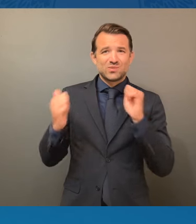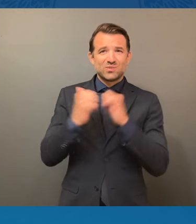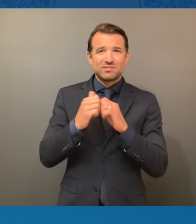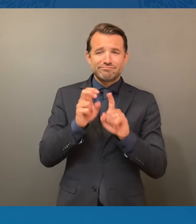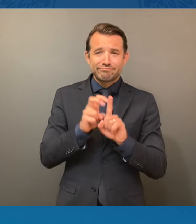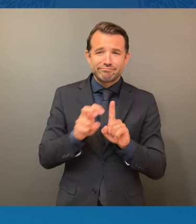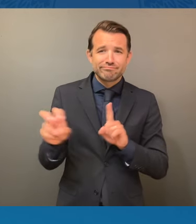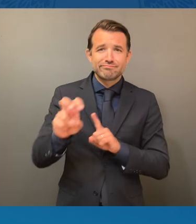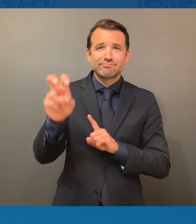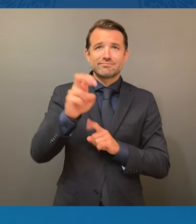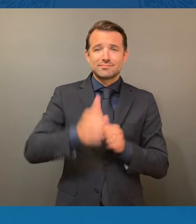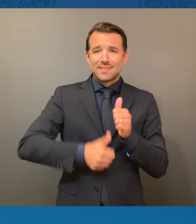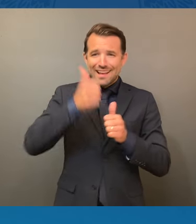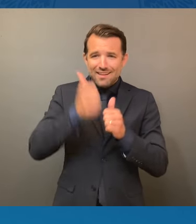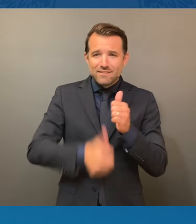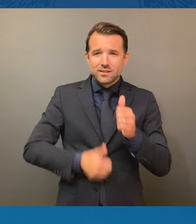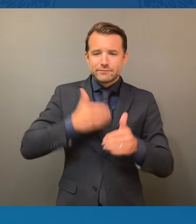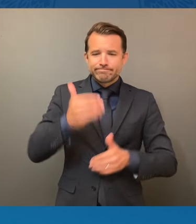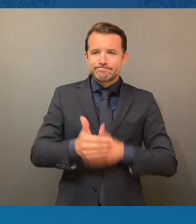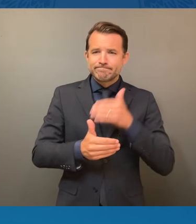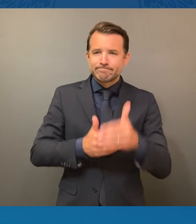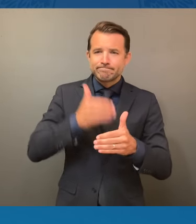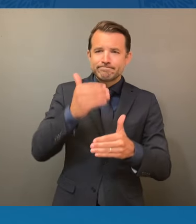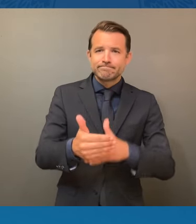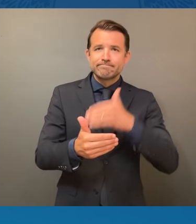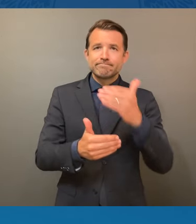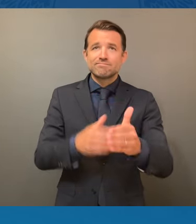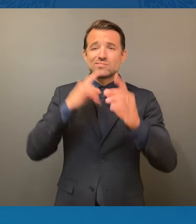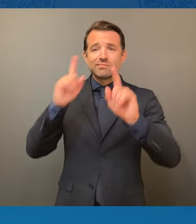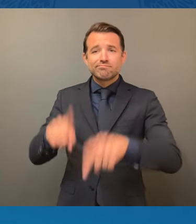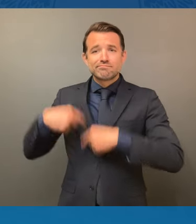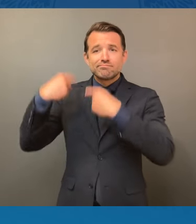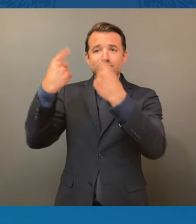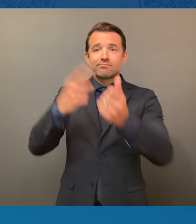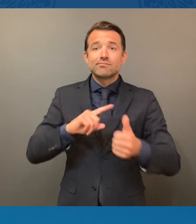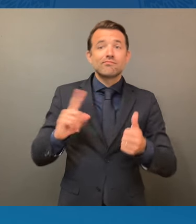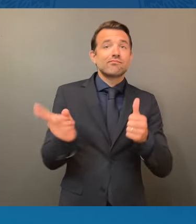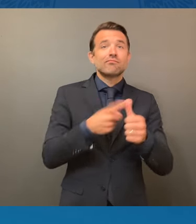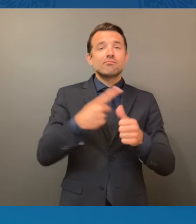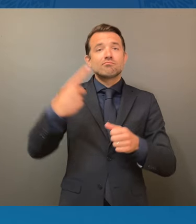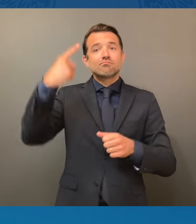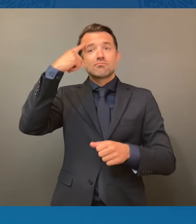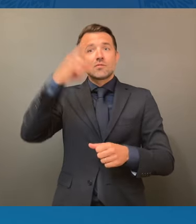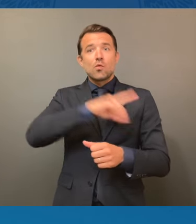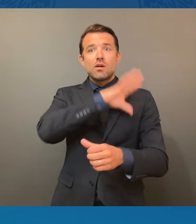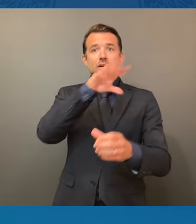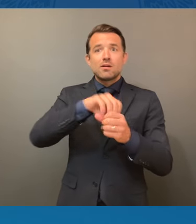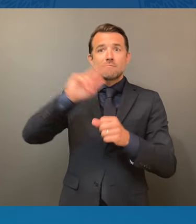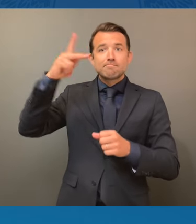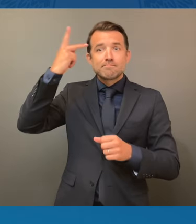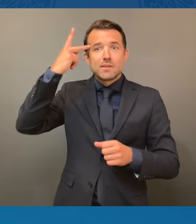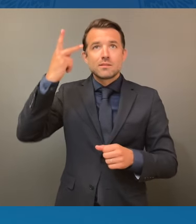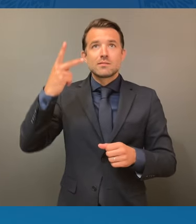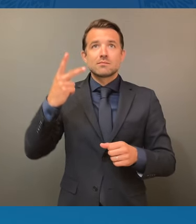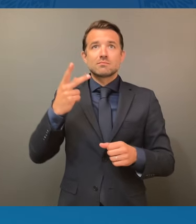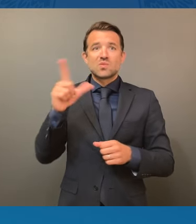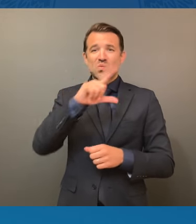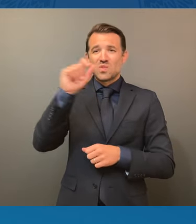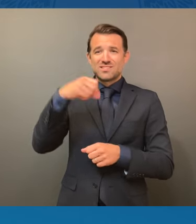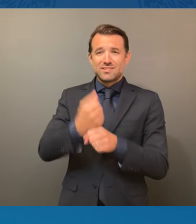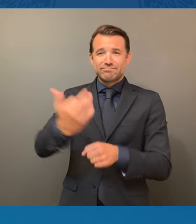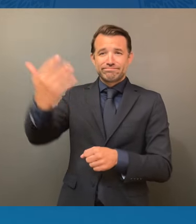from when I first thought about running for public office almost 2 decades ago. And he has